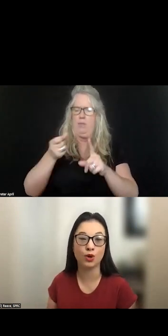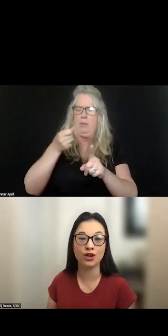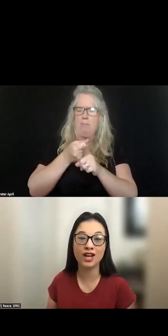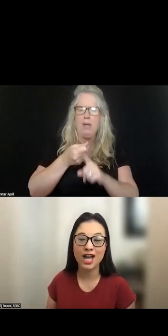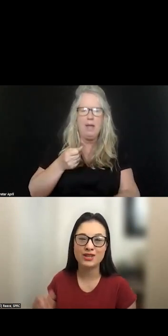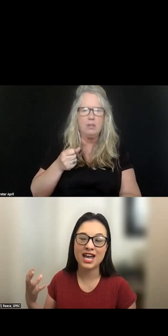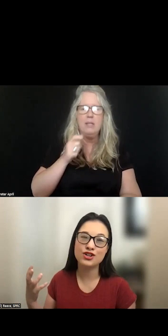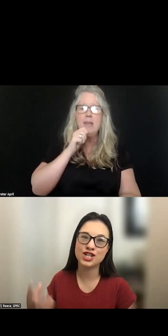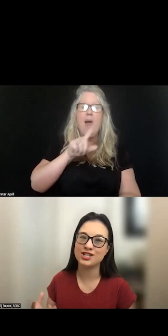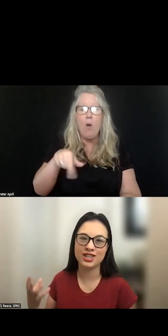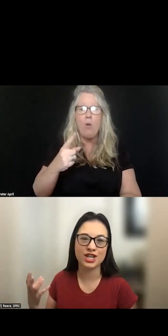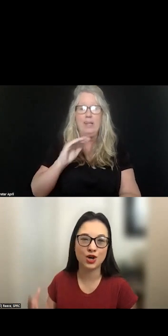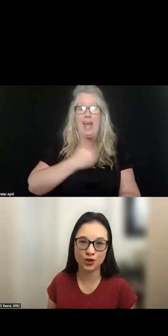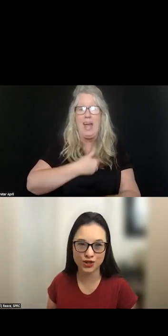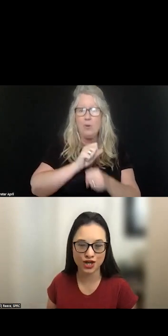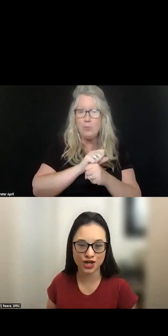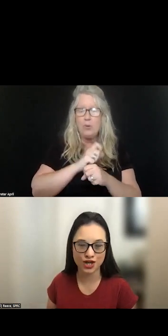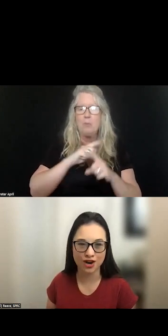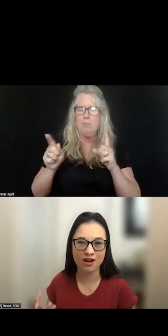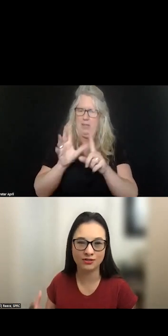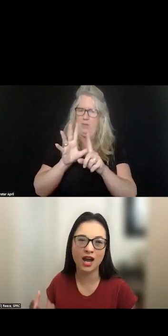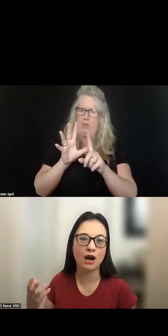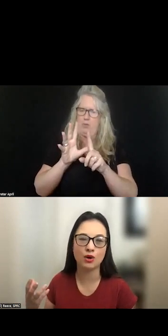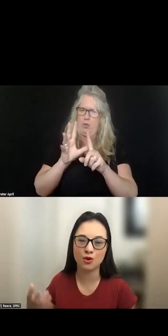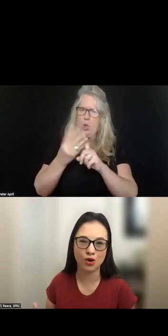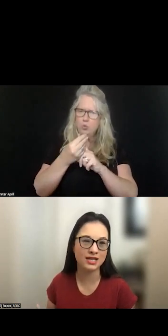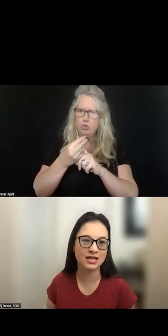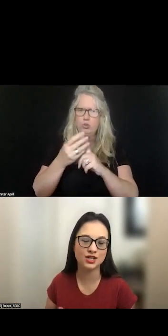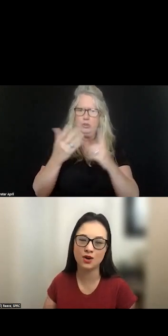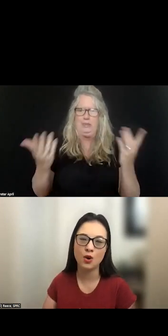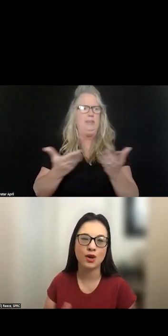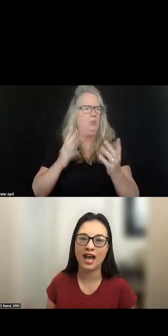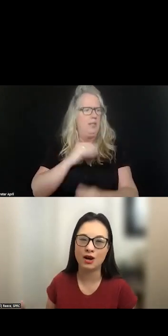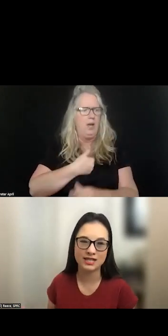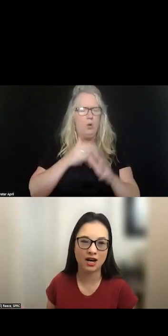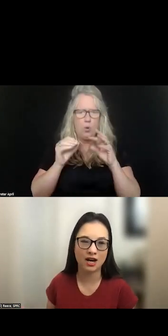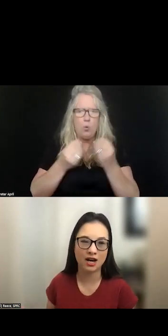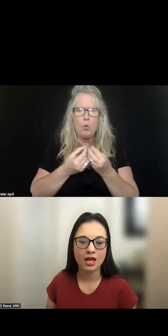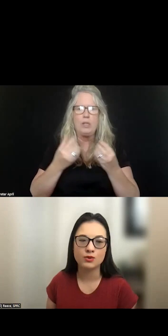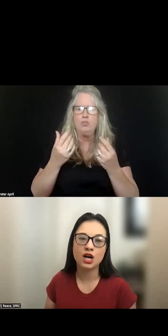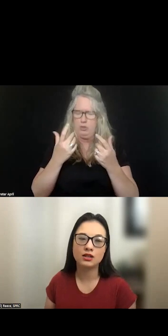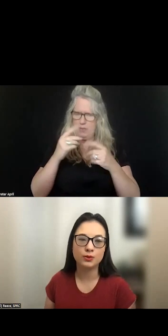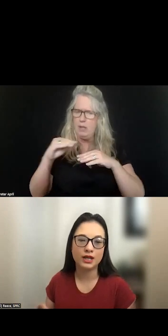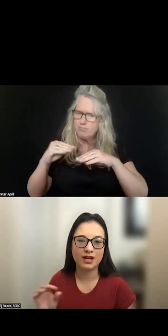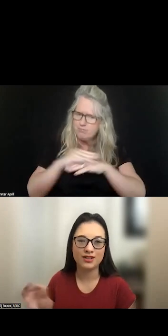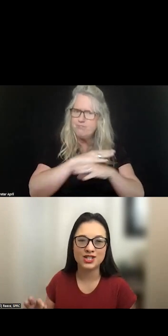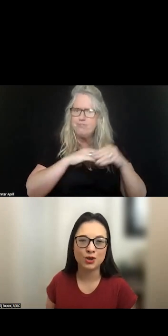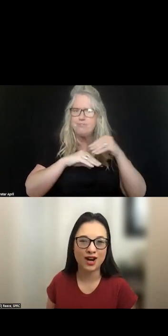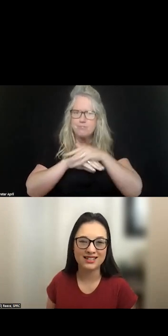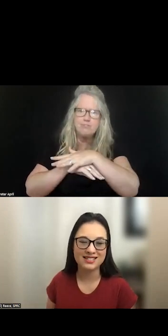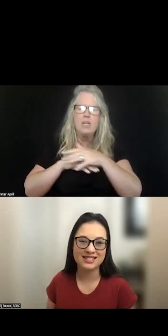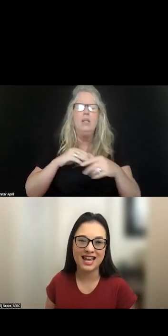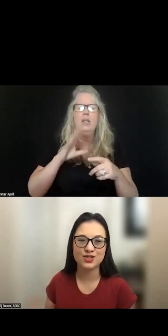our work, but they are changing the culture of our organization without doubt. Then we'll talk a little bit about